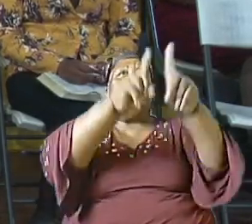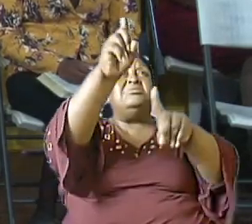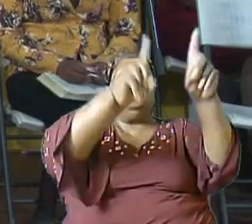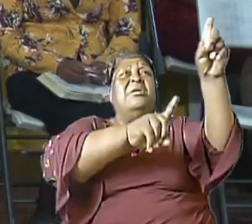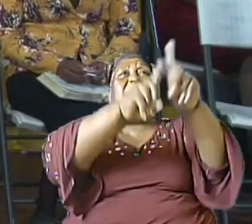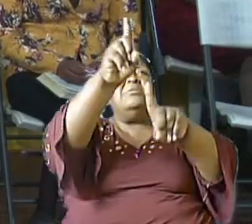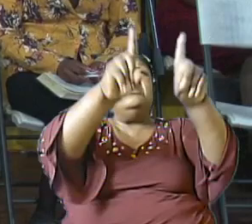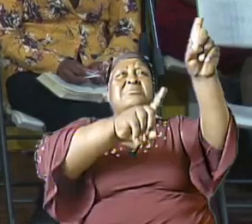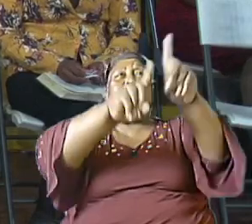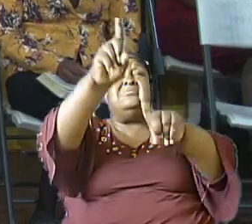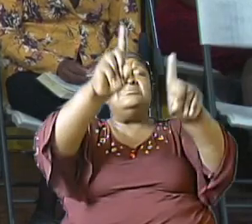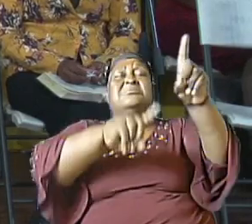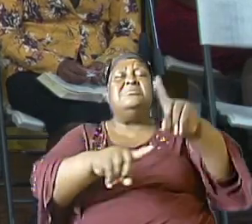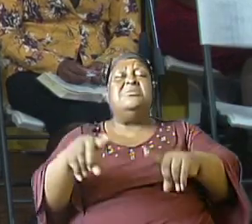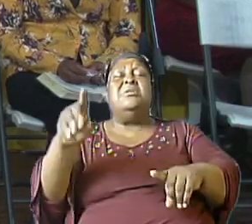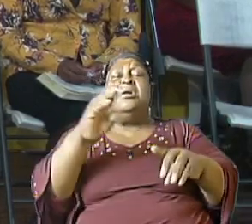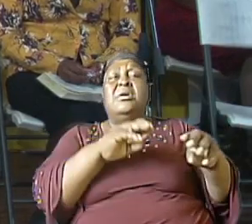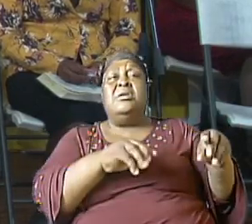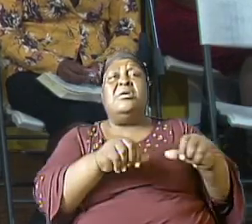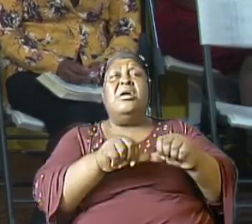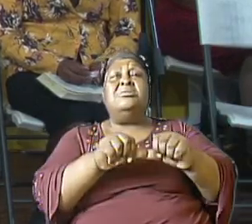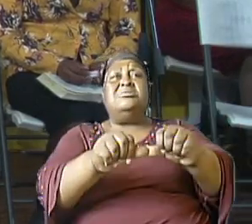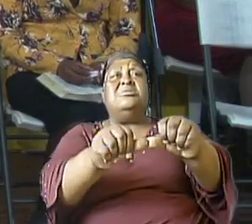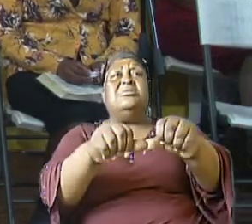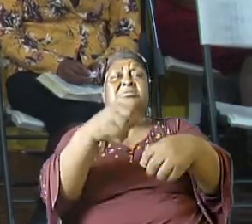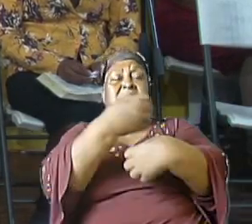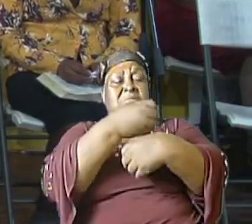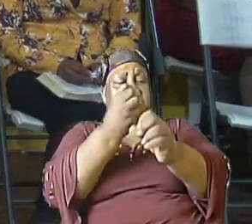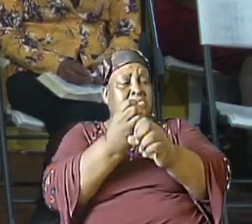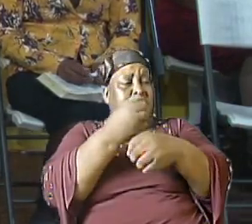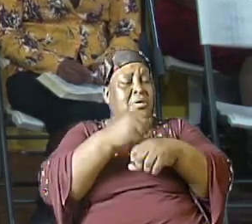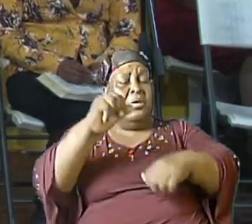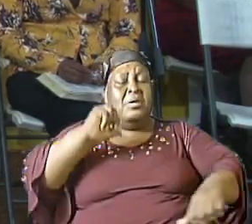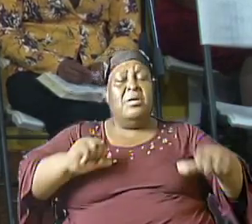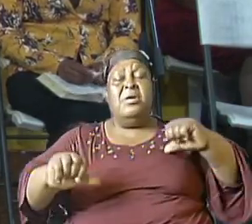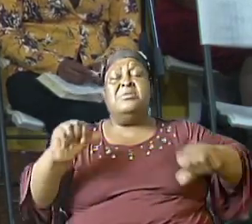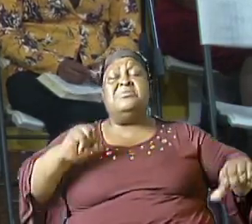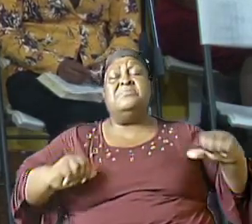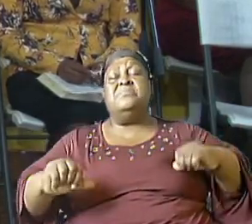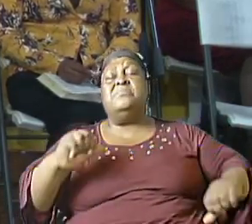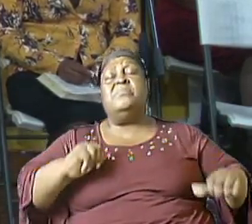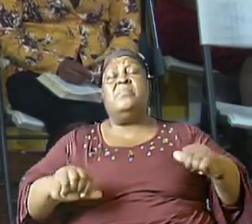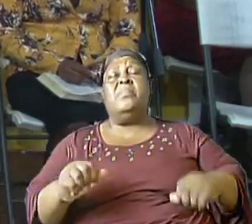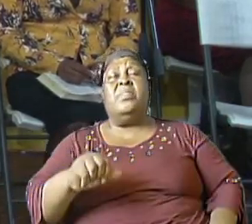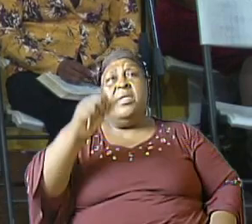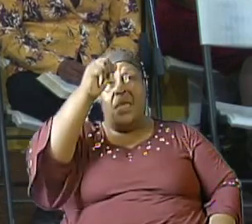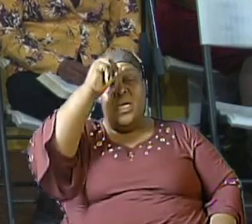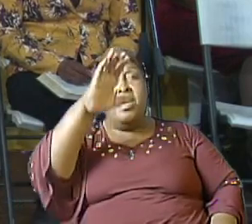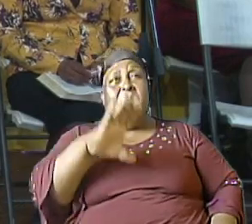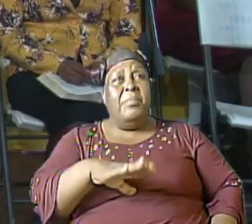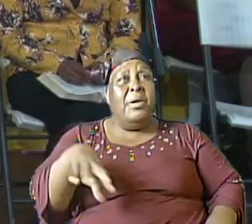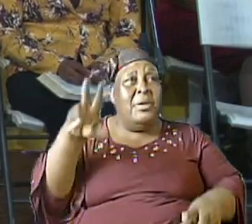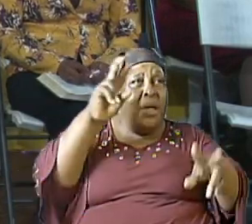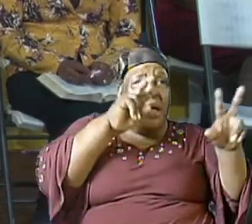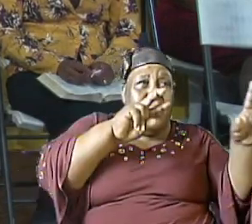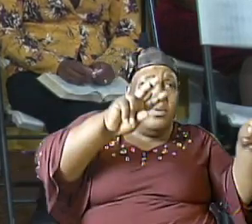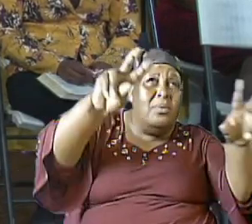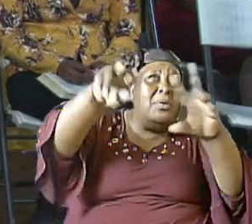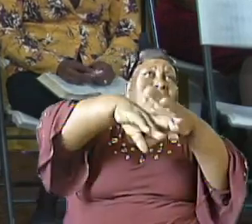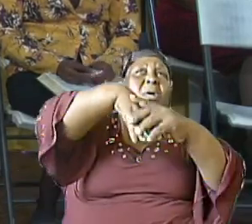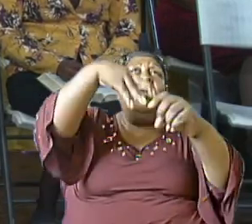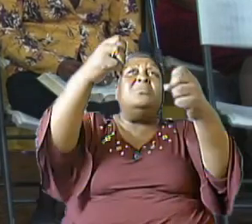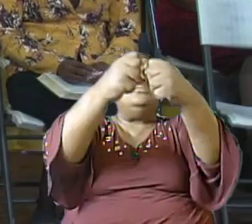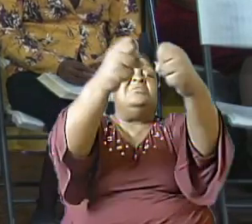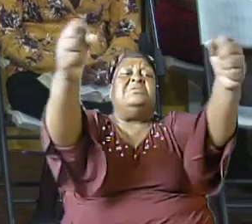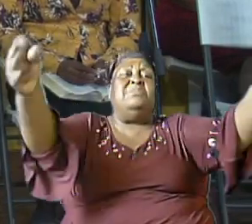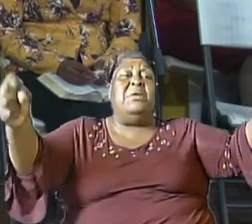just moved on to the rest of the creation activities, right? Now, men are looking out of space for